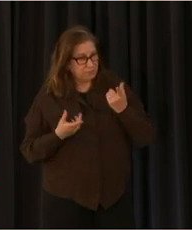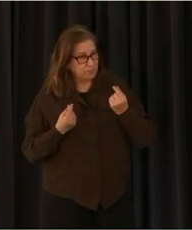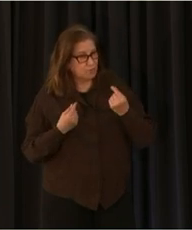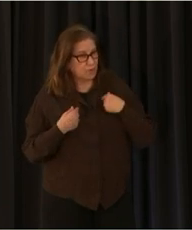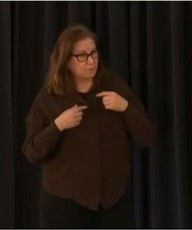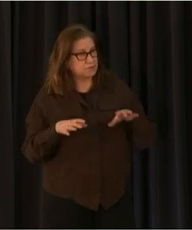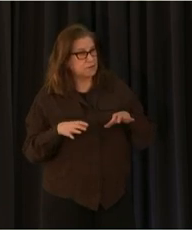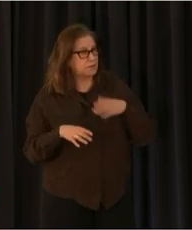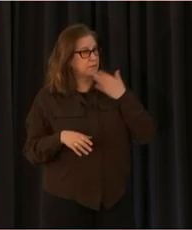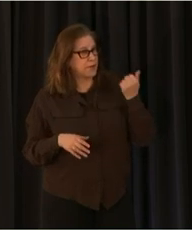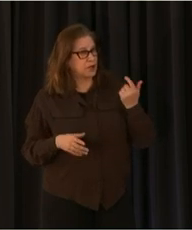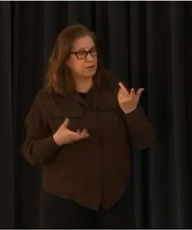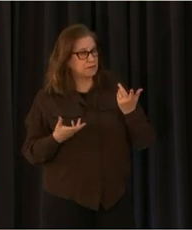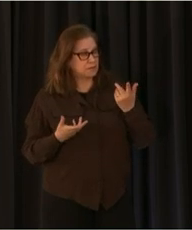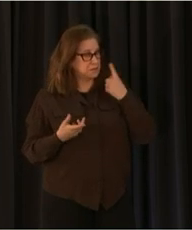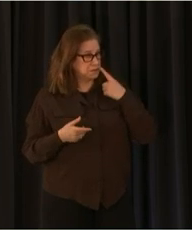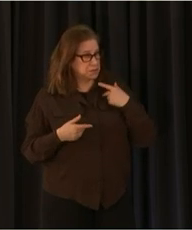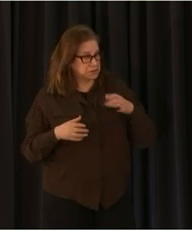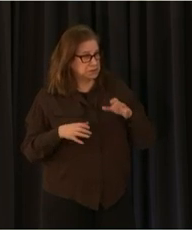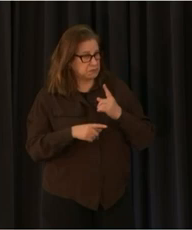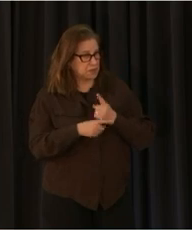just curious.